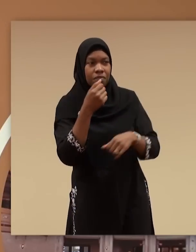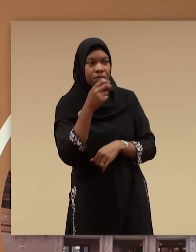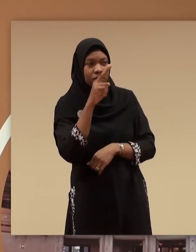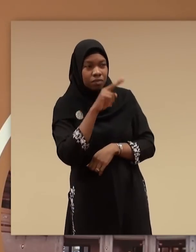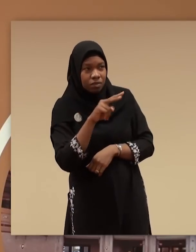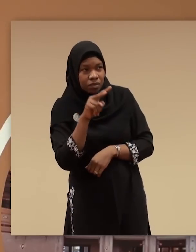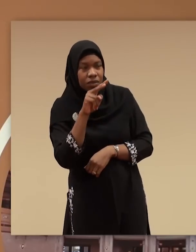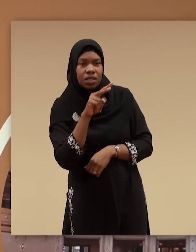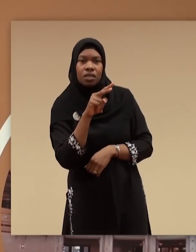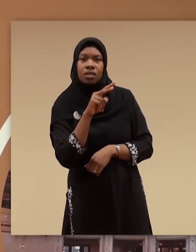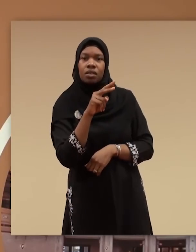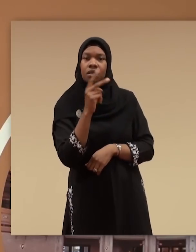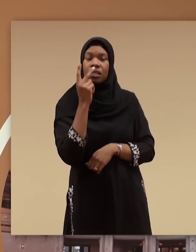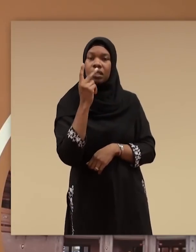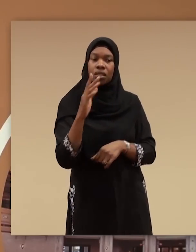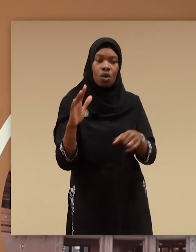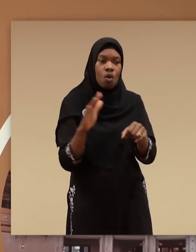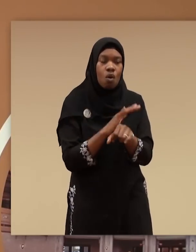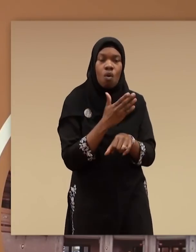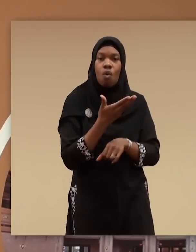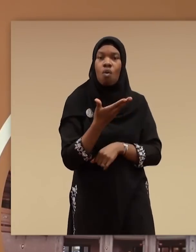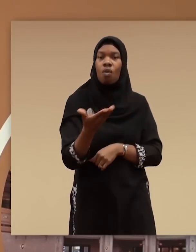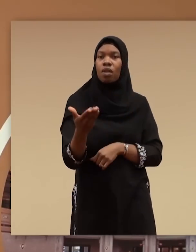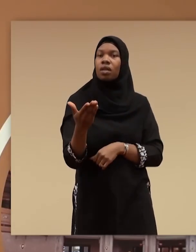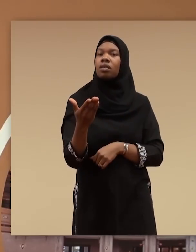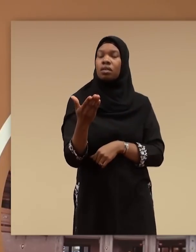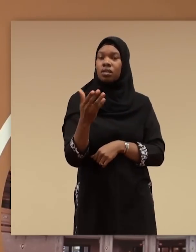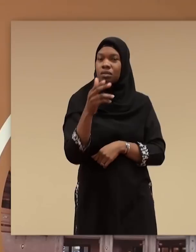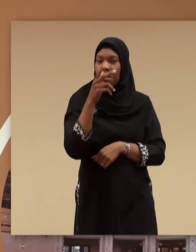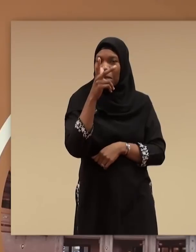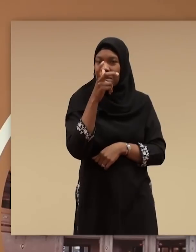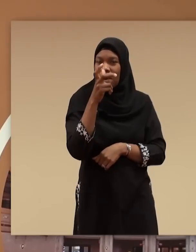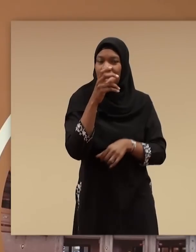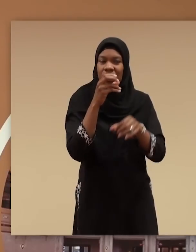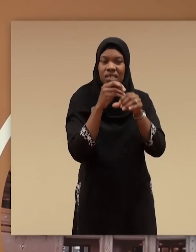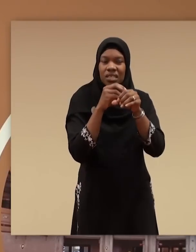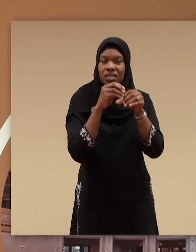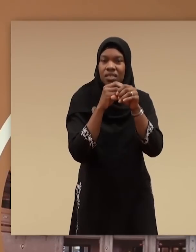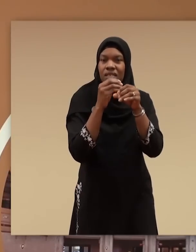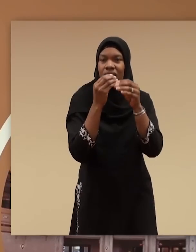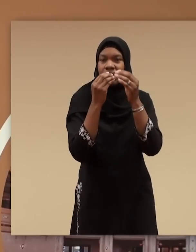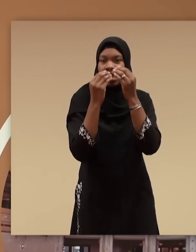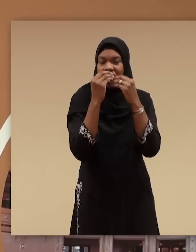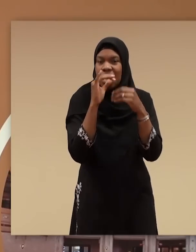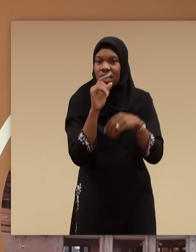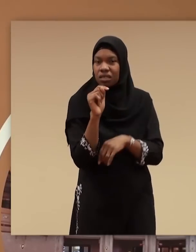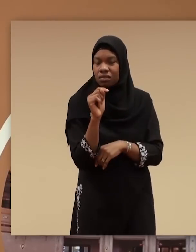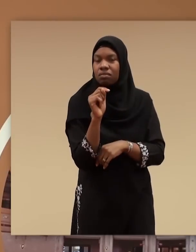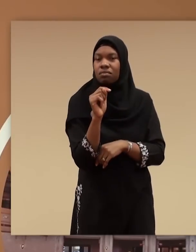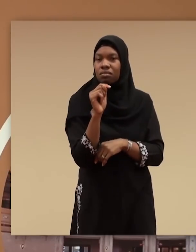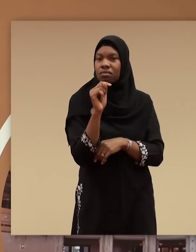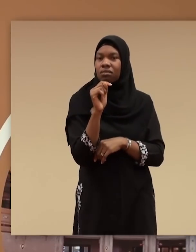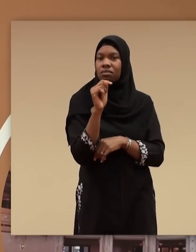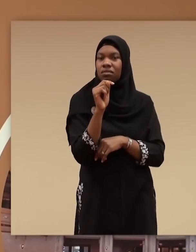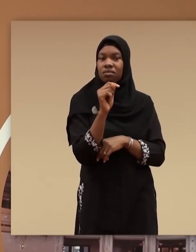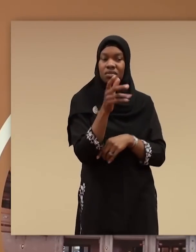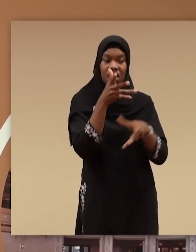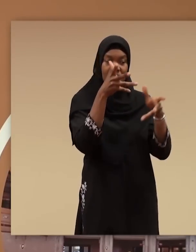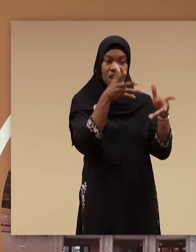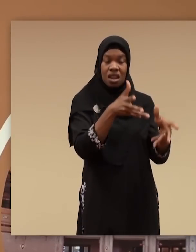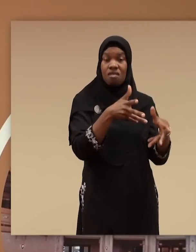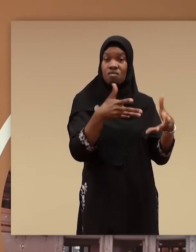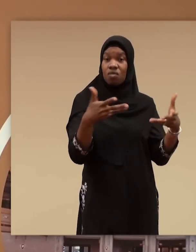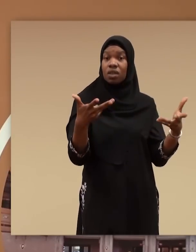parchment been eaten up by termite, except the name of God. Bismika